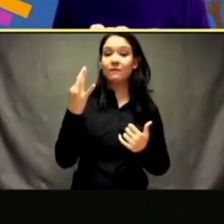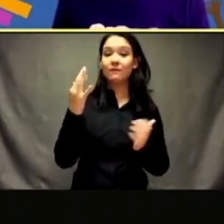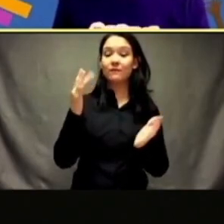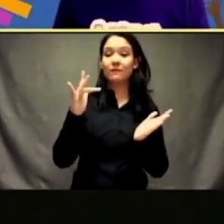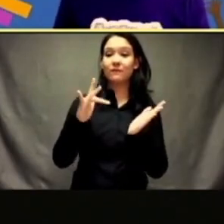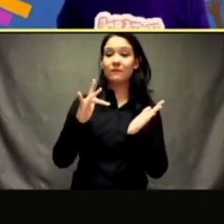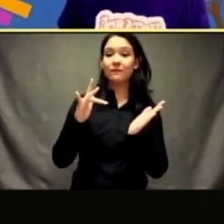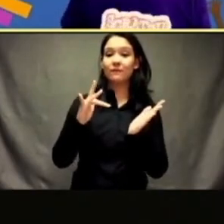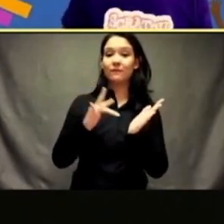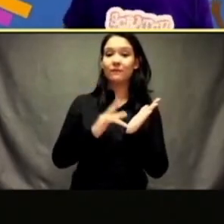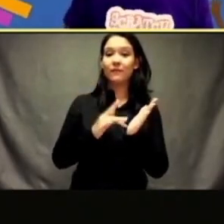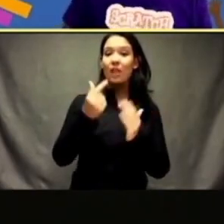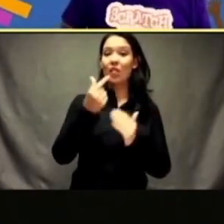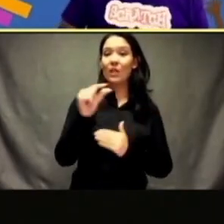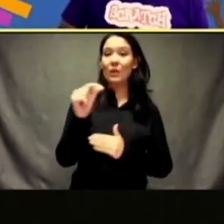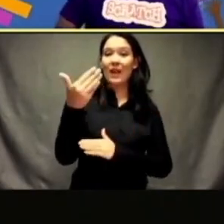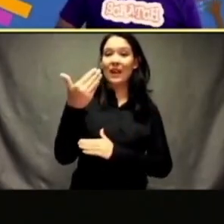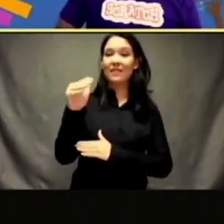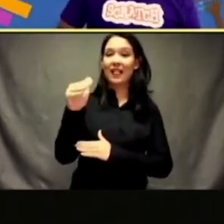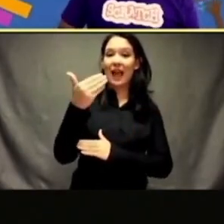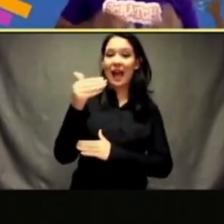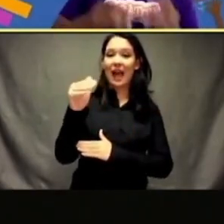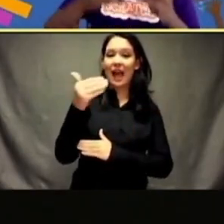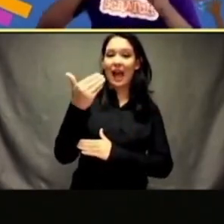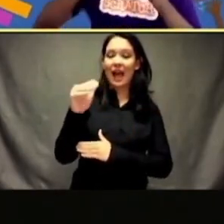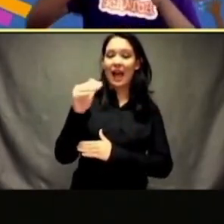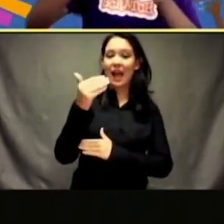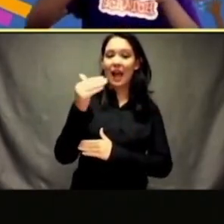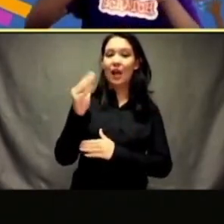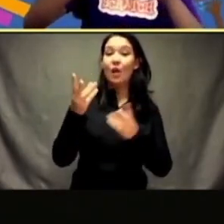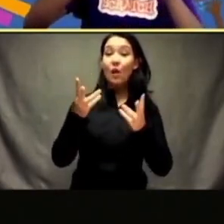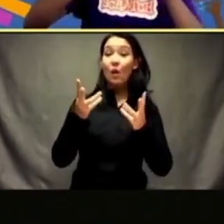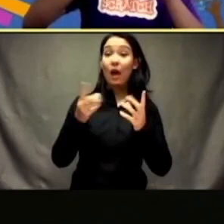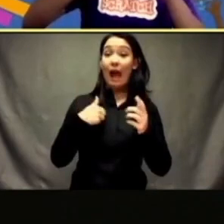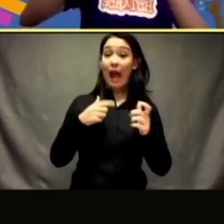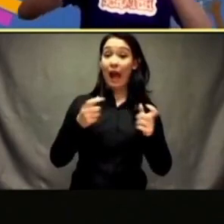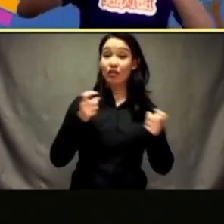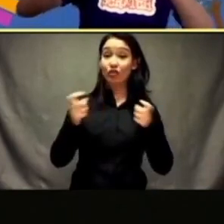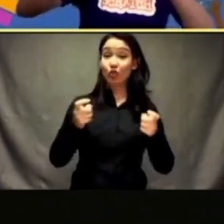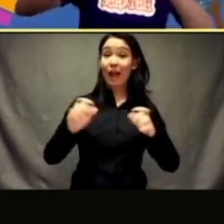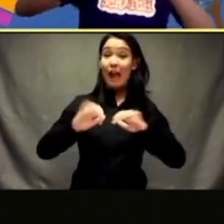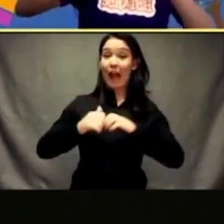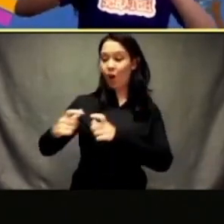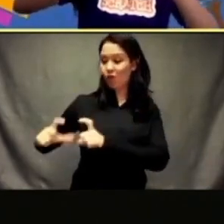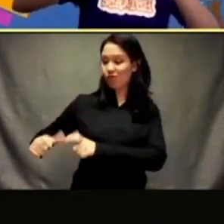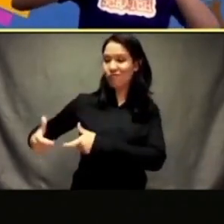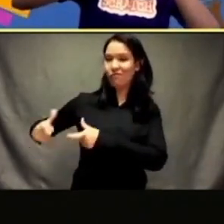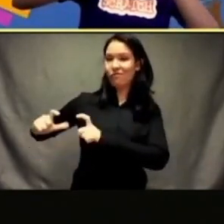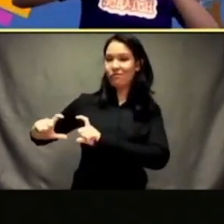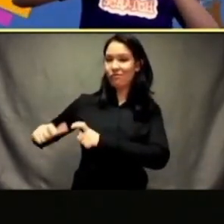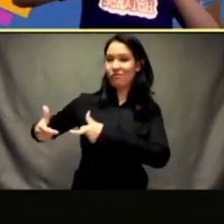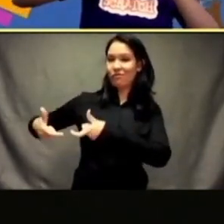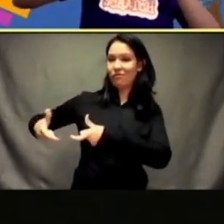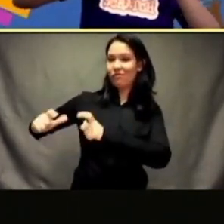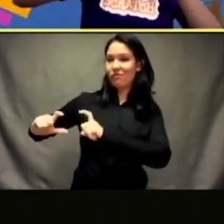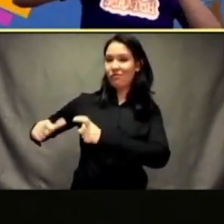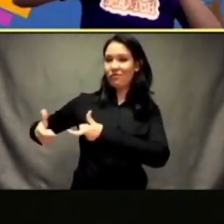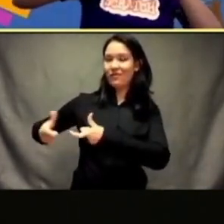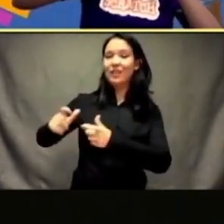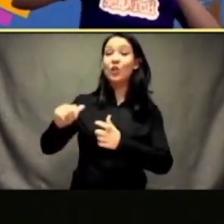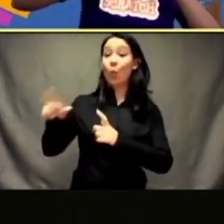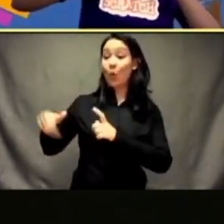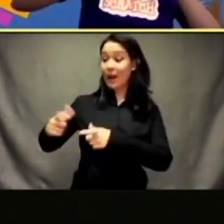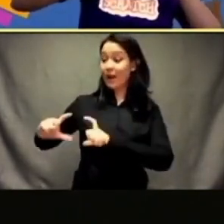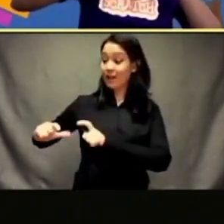press the green flag, the way that I'm controlling it is with my microbit. So when I'm tilting it up, the character is